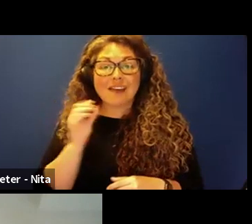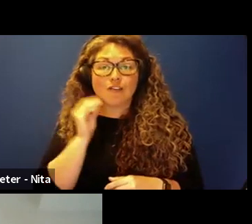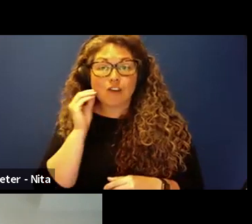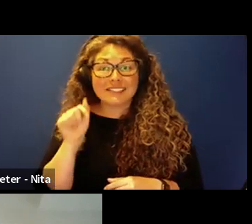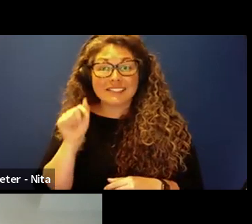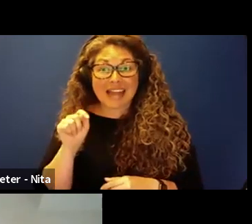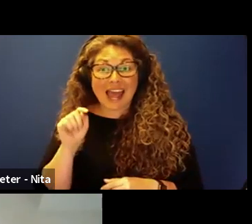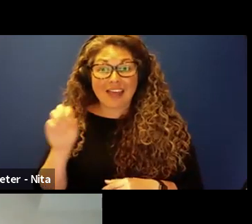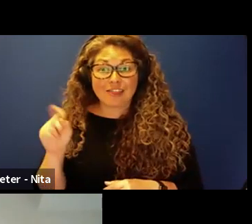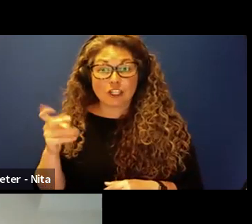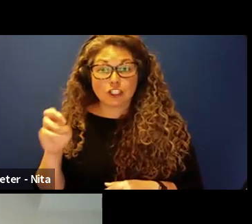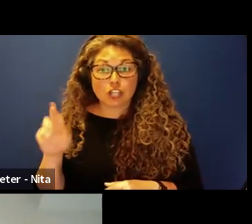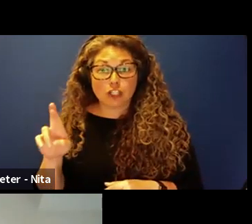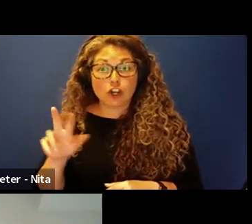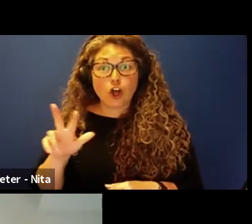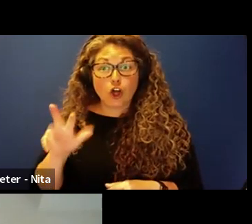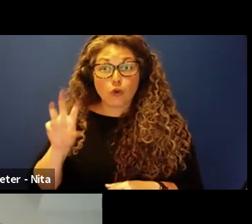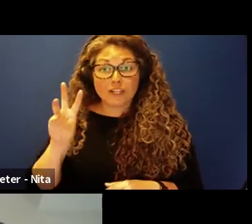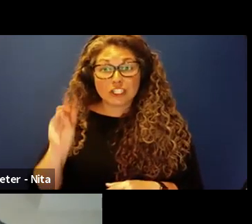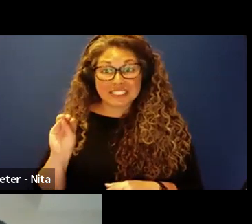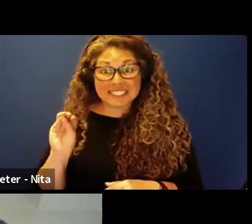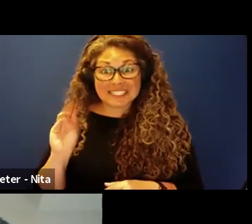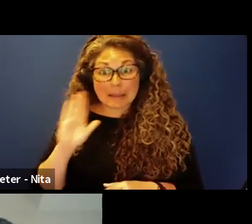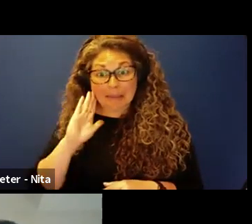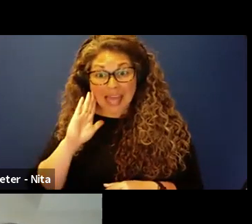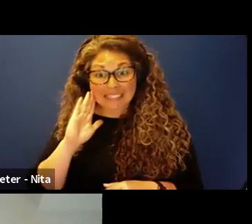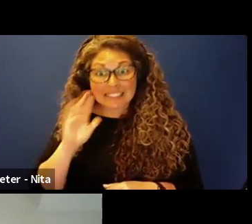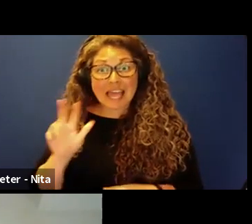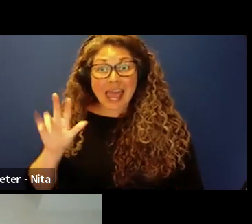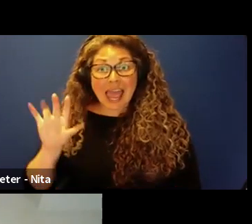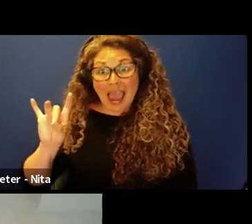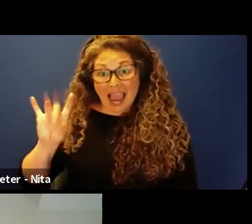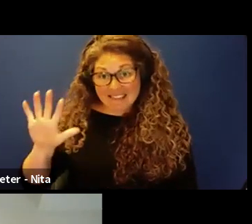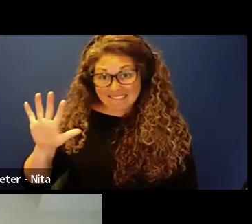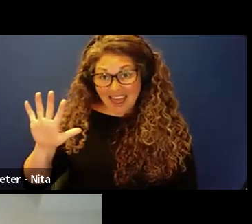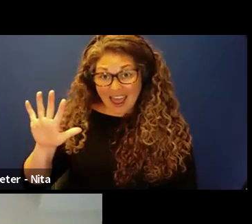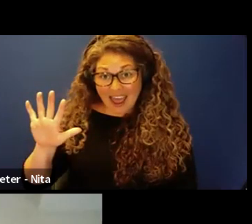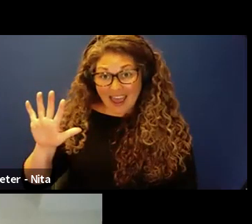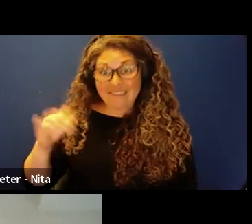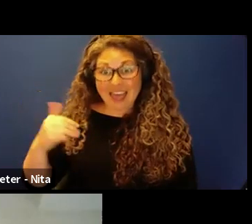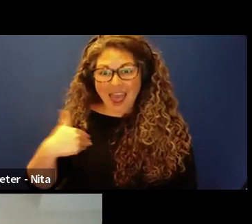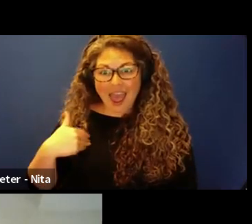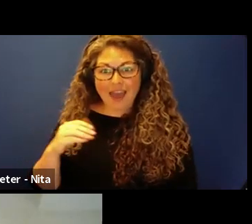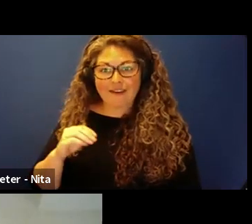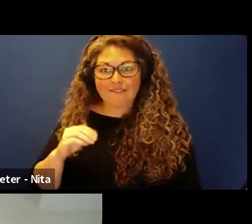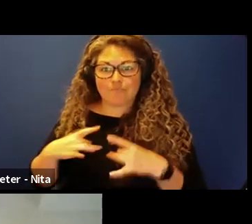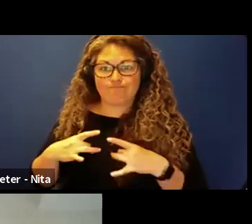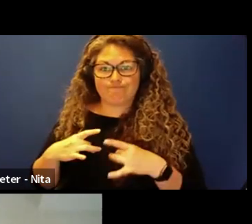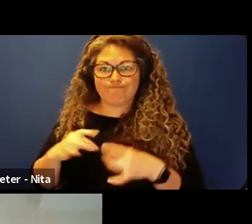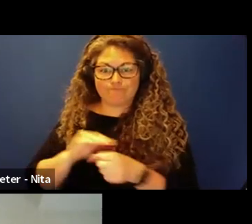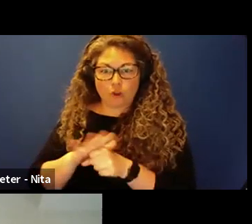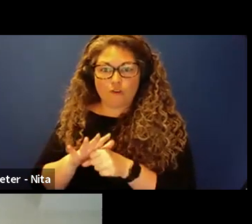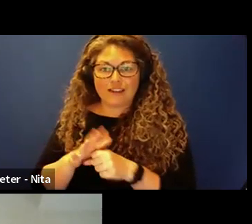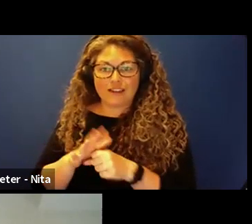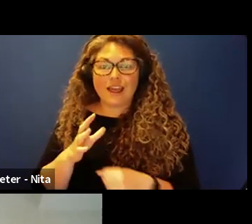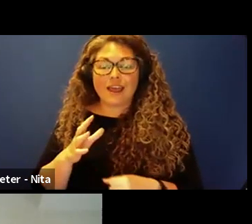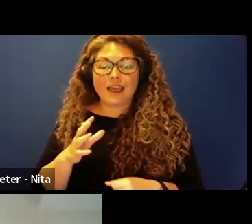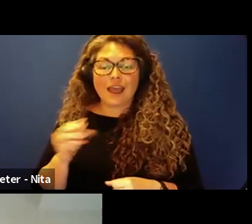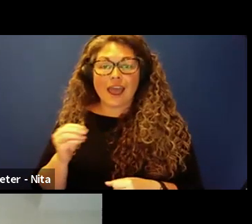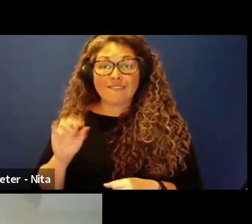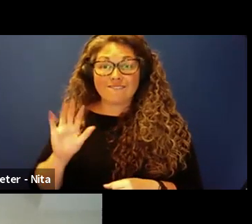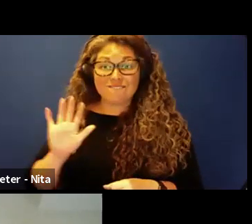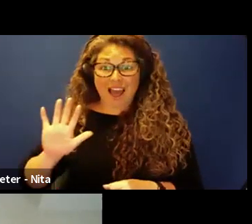there's only 360 beds, have contracted COVID, and I think 5 of the security officers